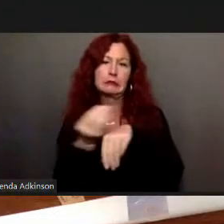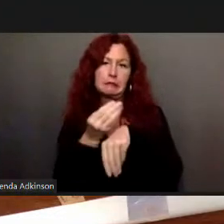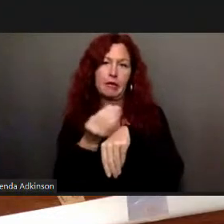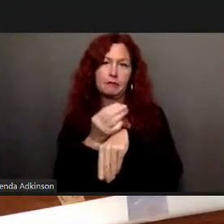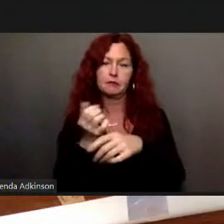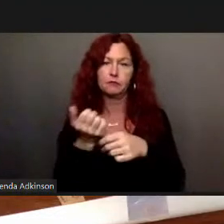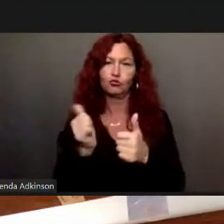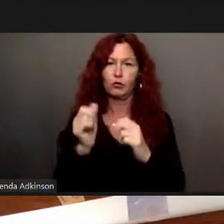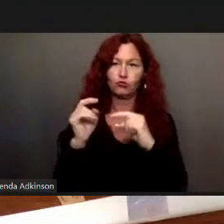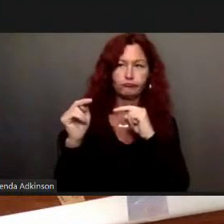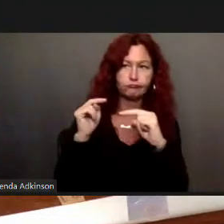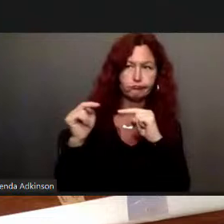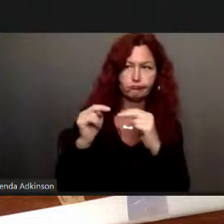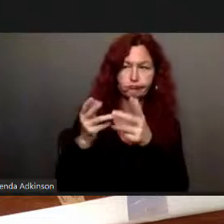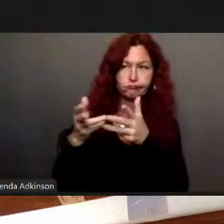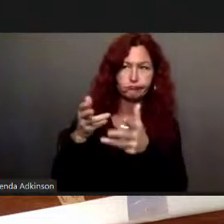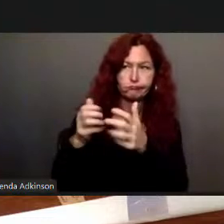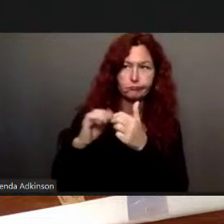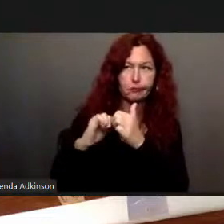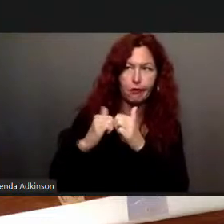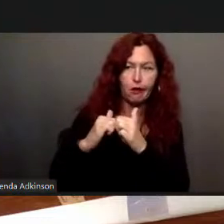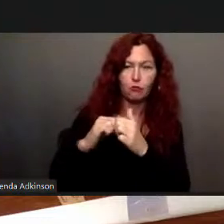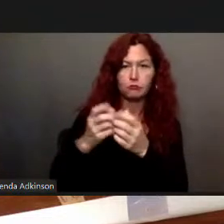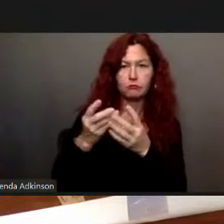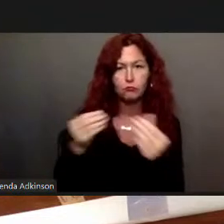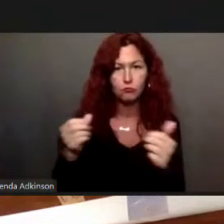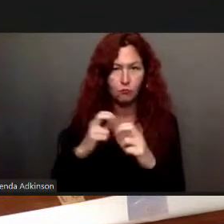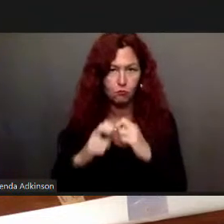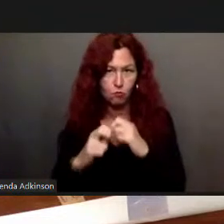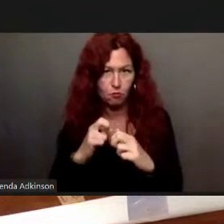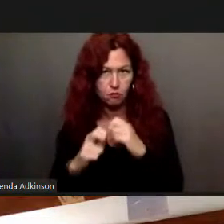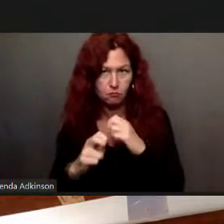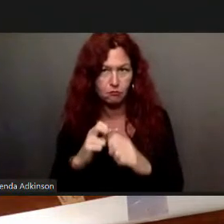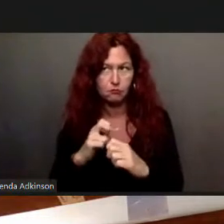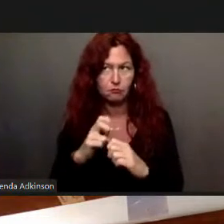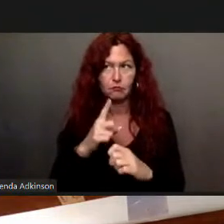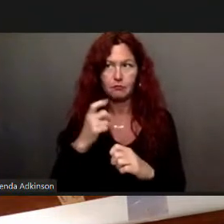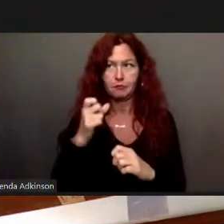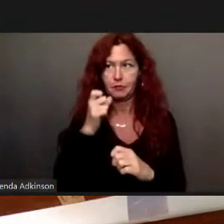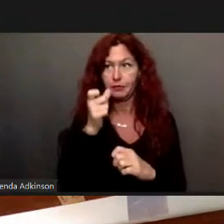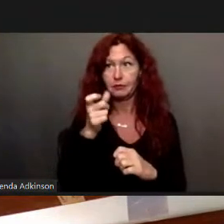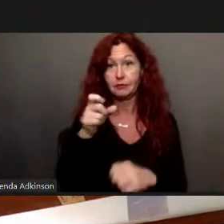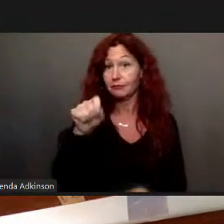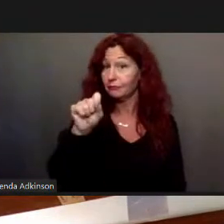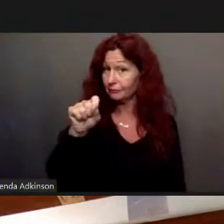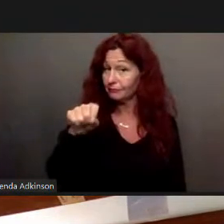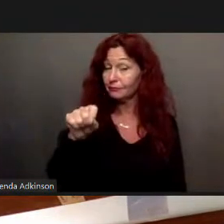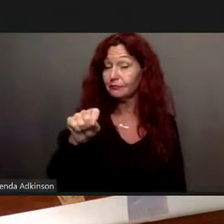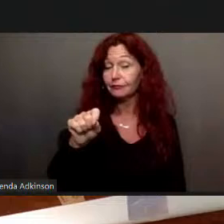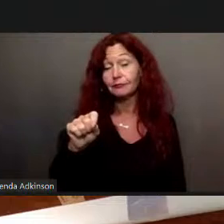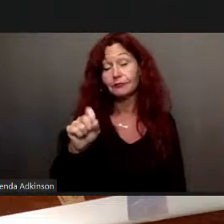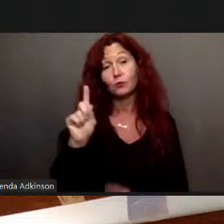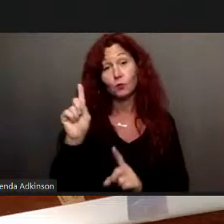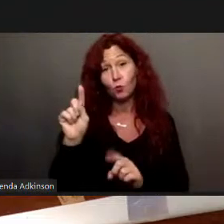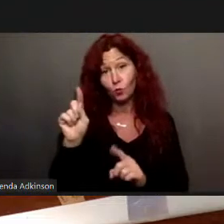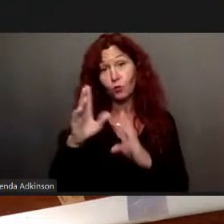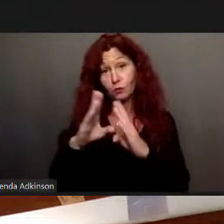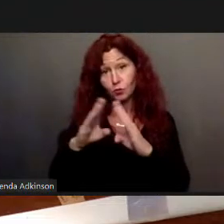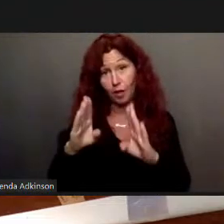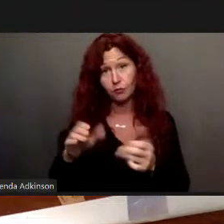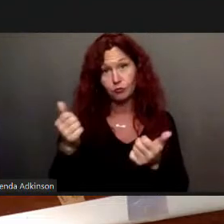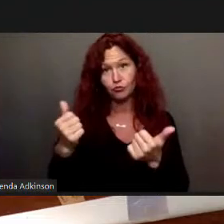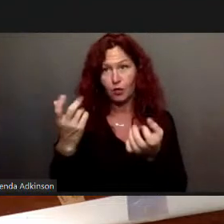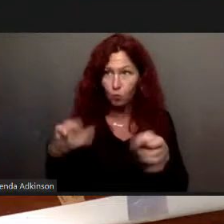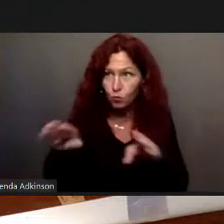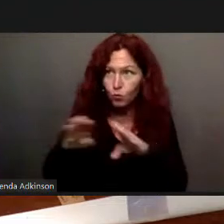the city of Miami and the code enforcement to be able to make a long-term effect of that. But yes, we are doing enforcement at those locations. And you're not